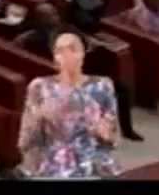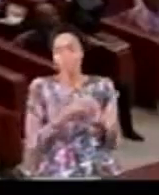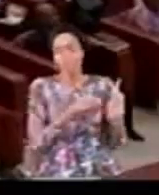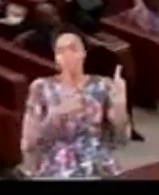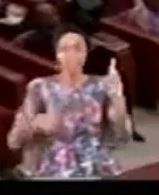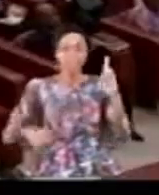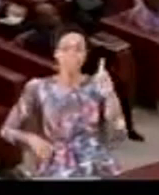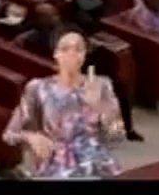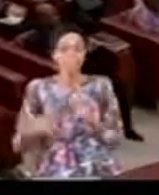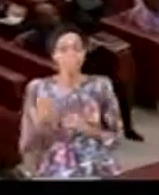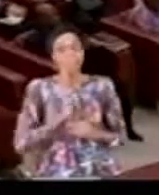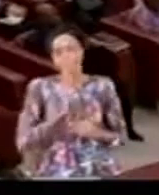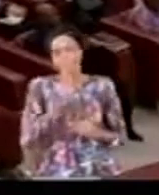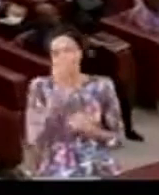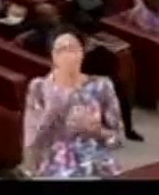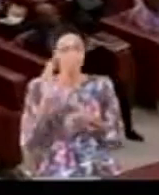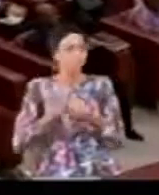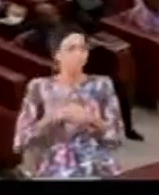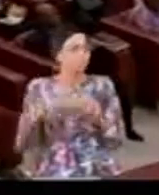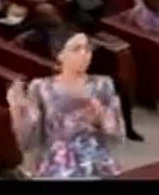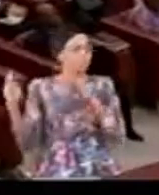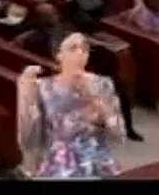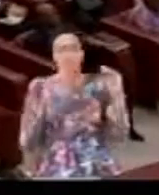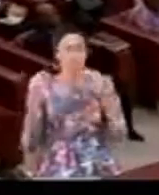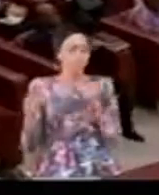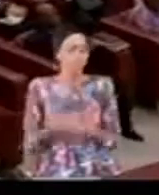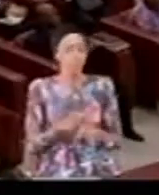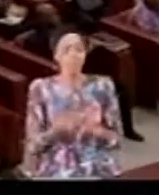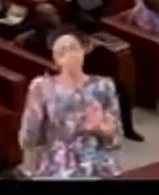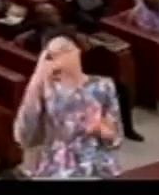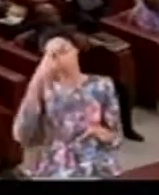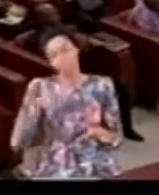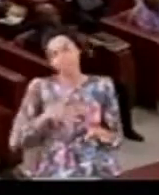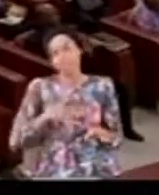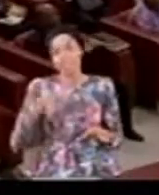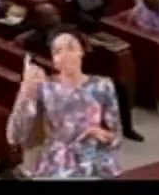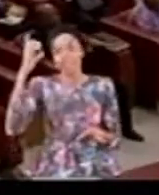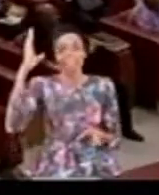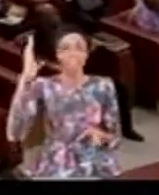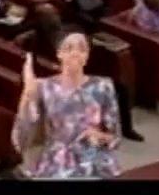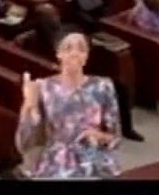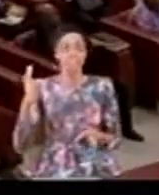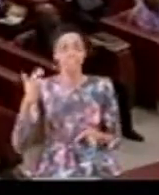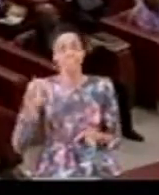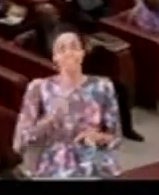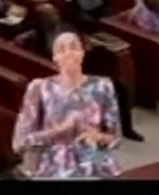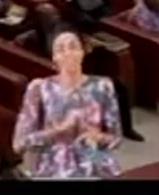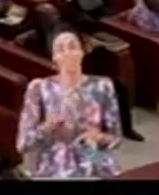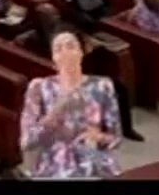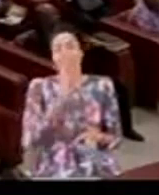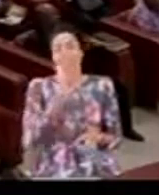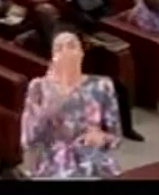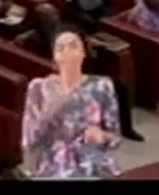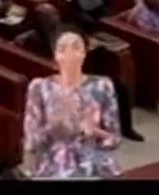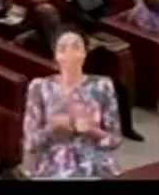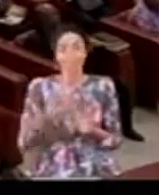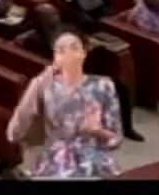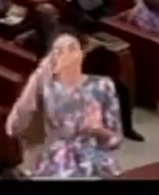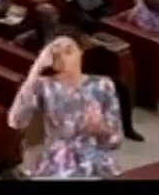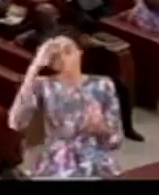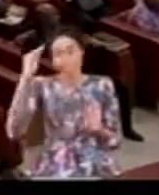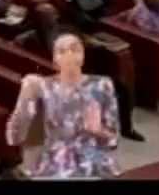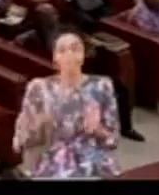For my Lord, I am on the battlefield for my Lord.